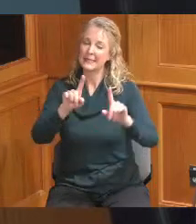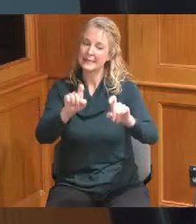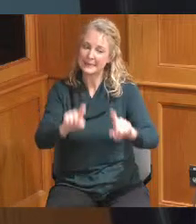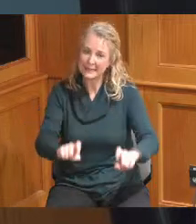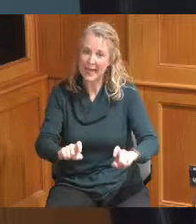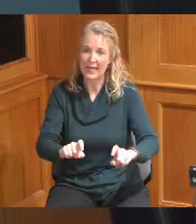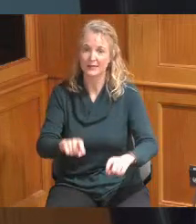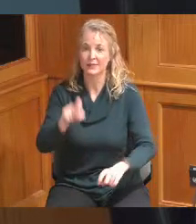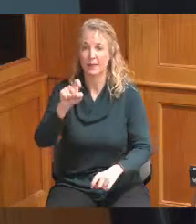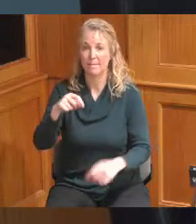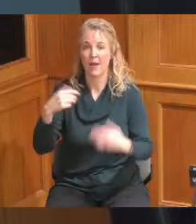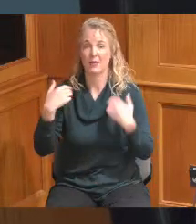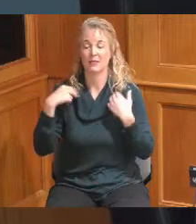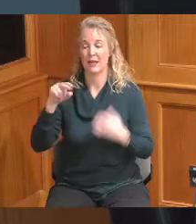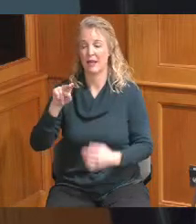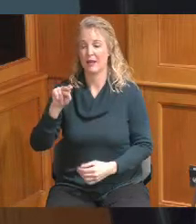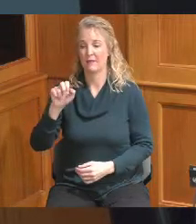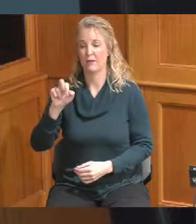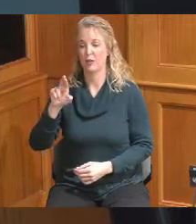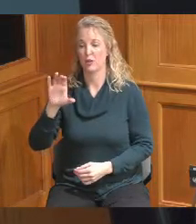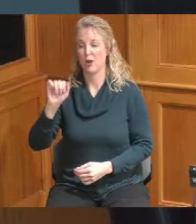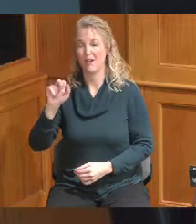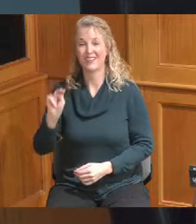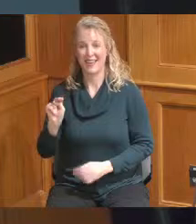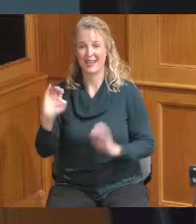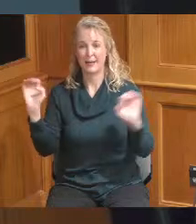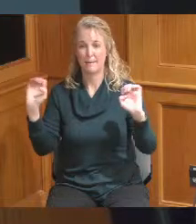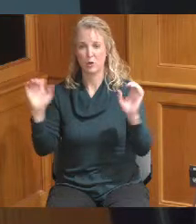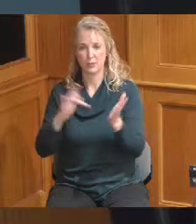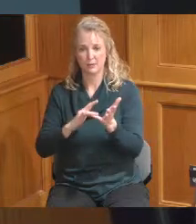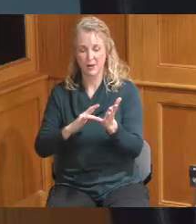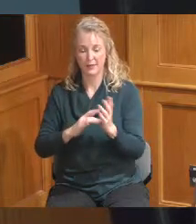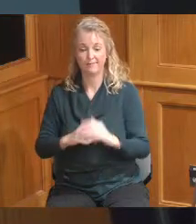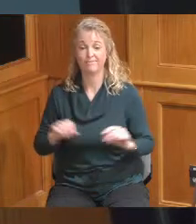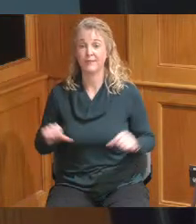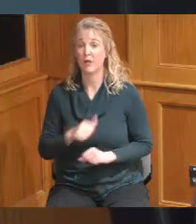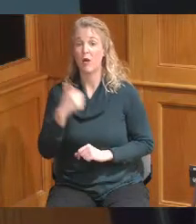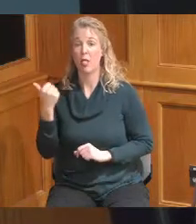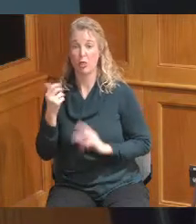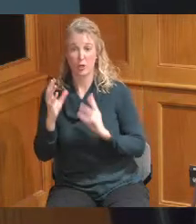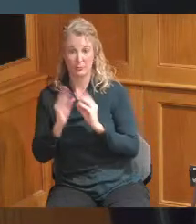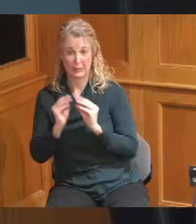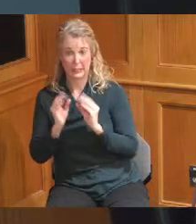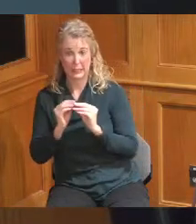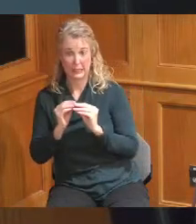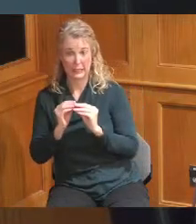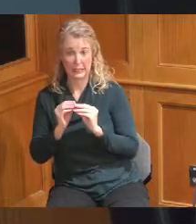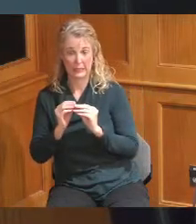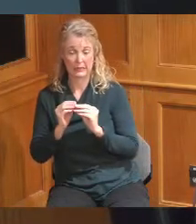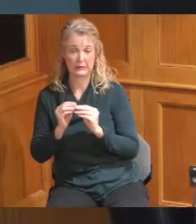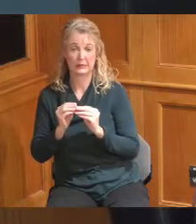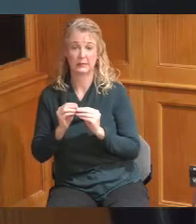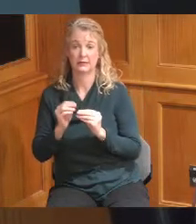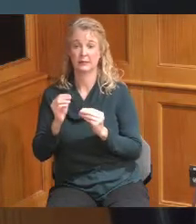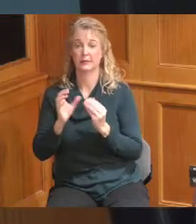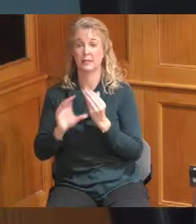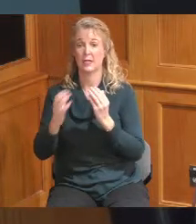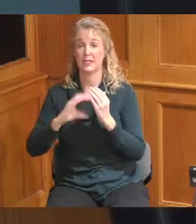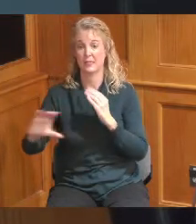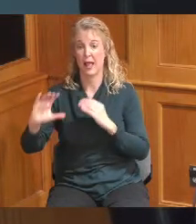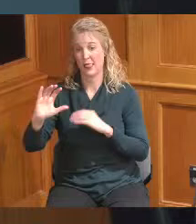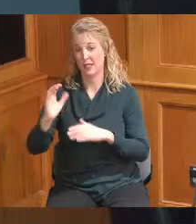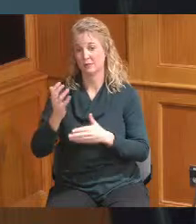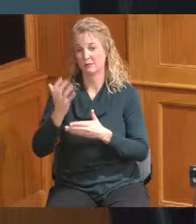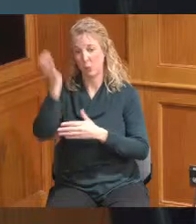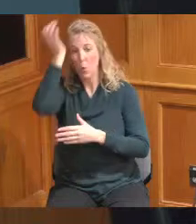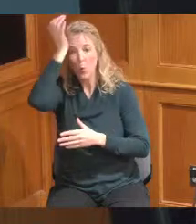have Narcan, and families need to be aware of what's going on. The other meeting that I had, the solid waste Policy Committee met